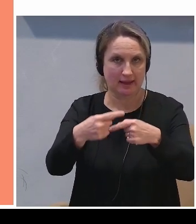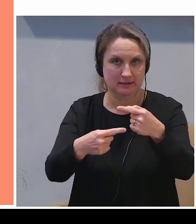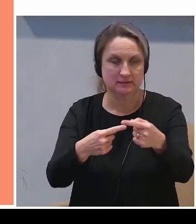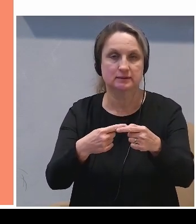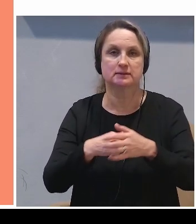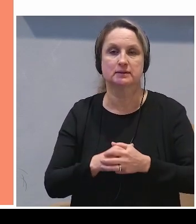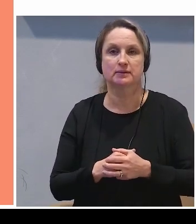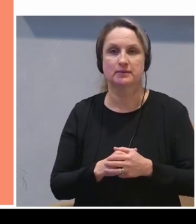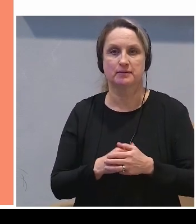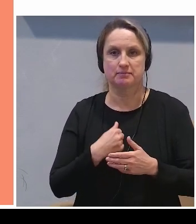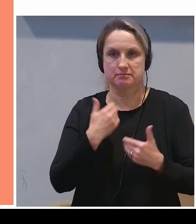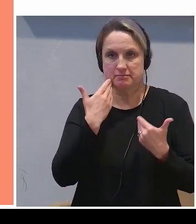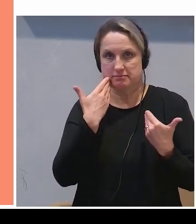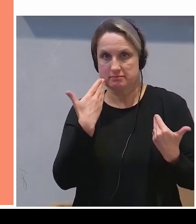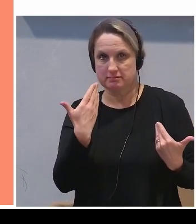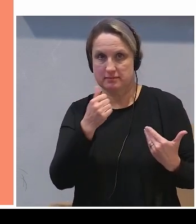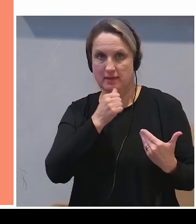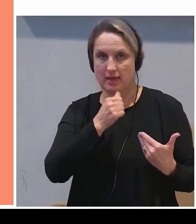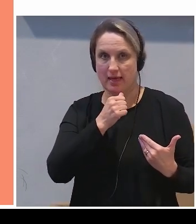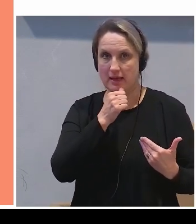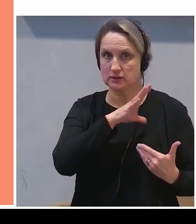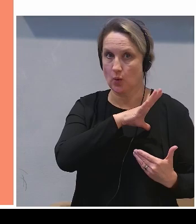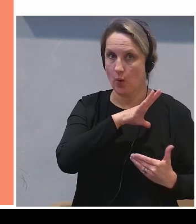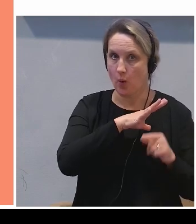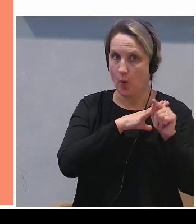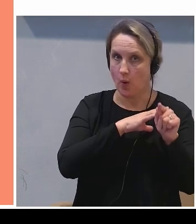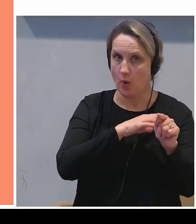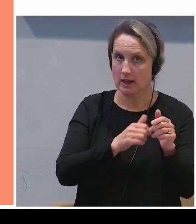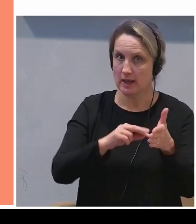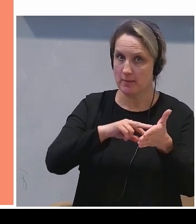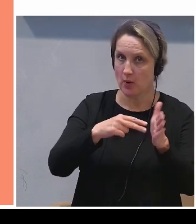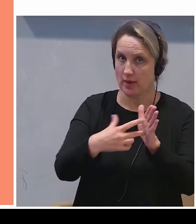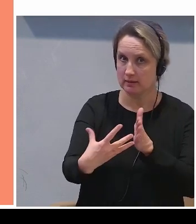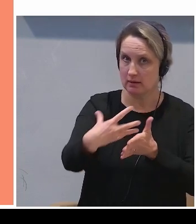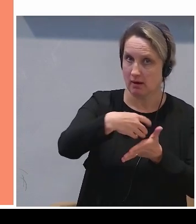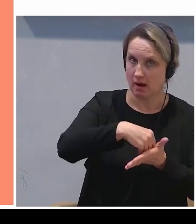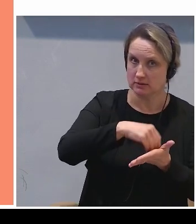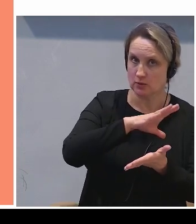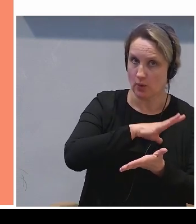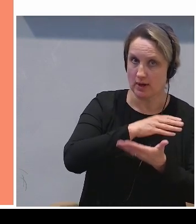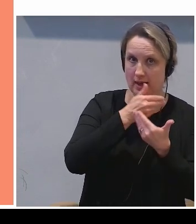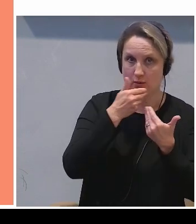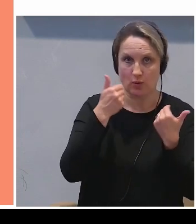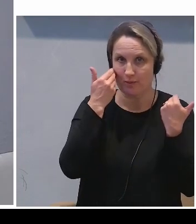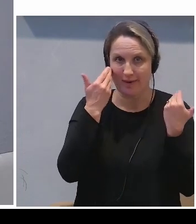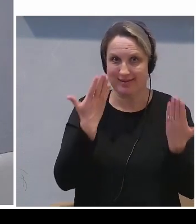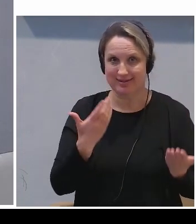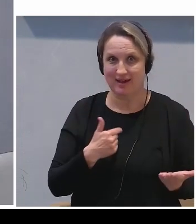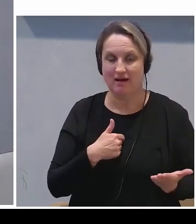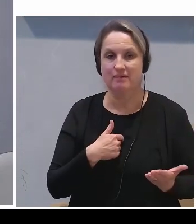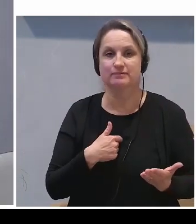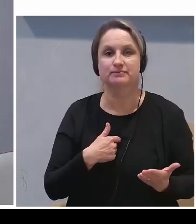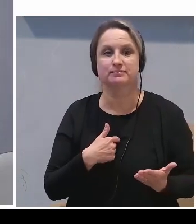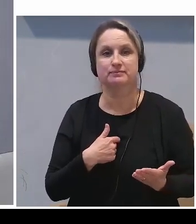in EJPRD. I think so. No, it wasn't, but it is in ERDERA. Yeah. Yes. So this project was